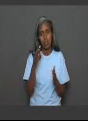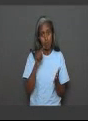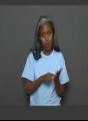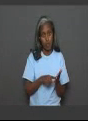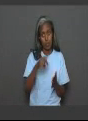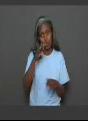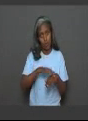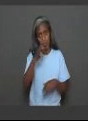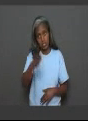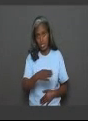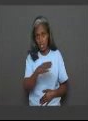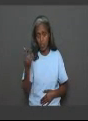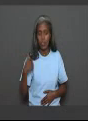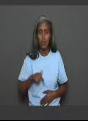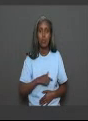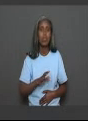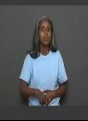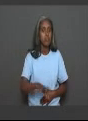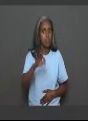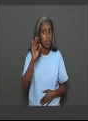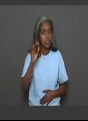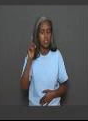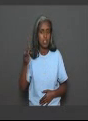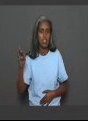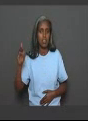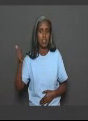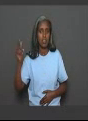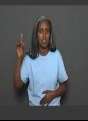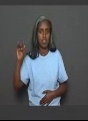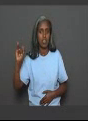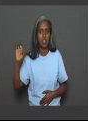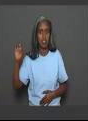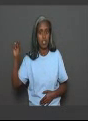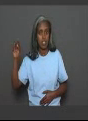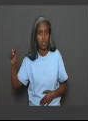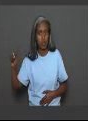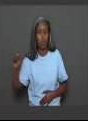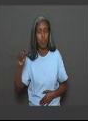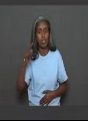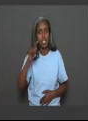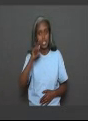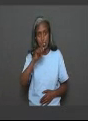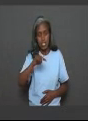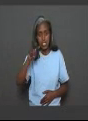the graph, we can find the gradients of the chords